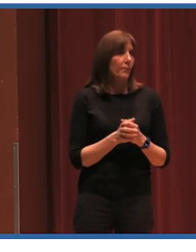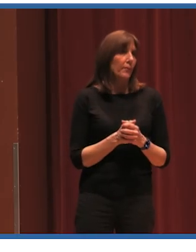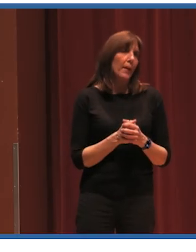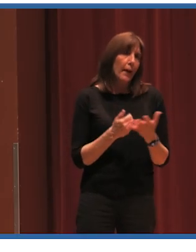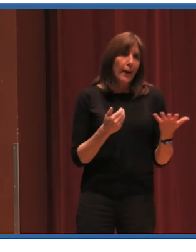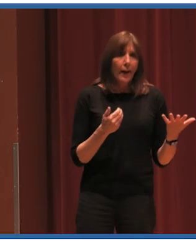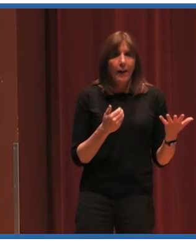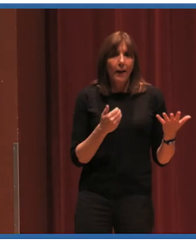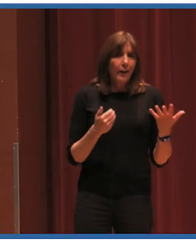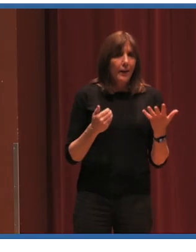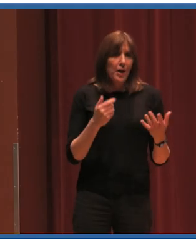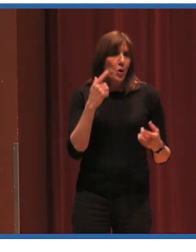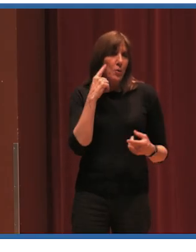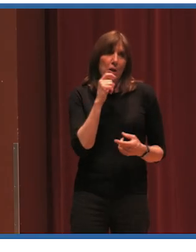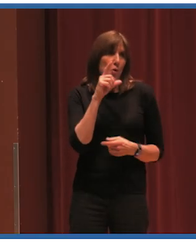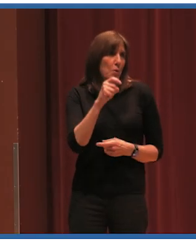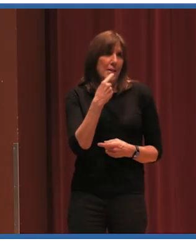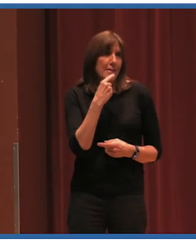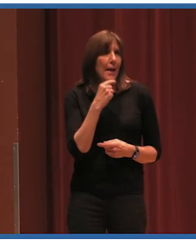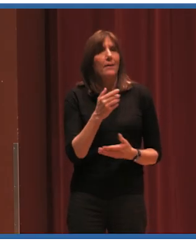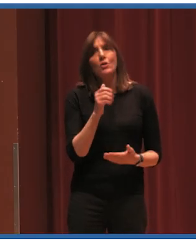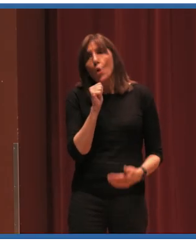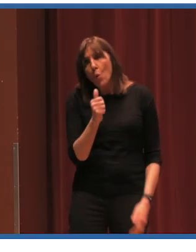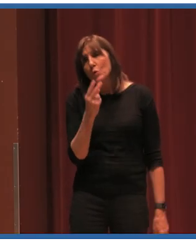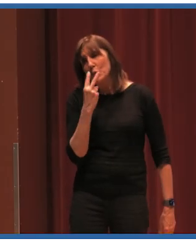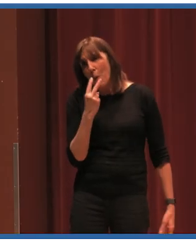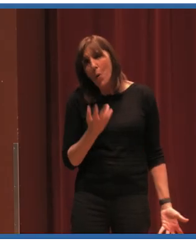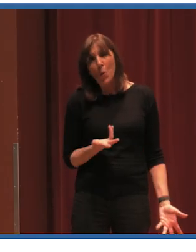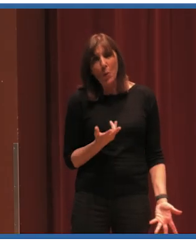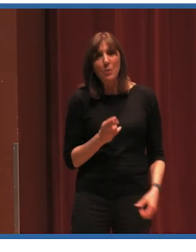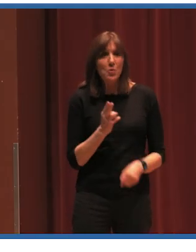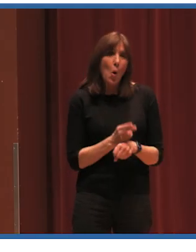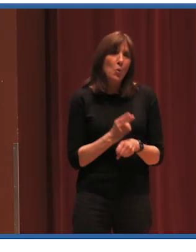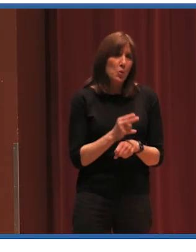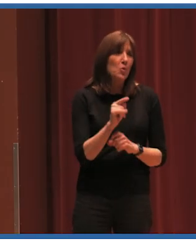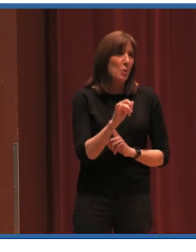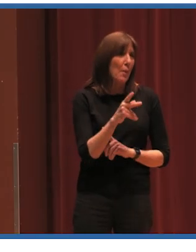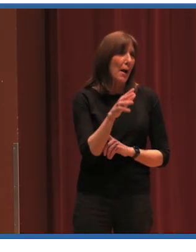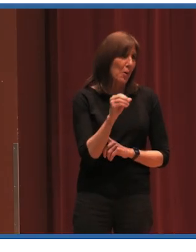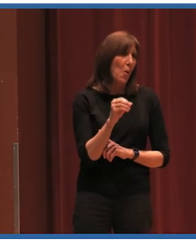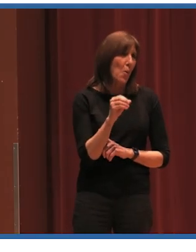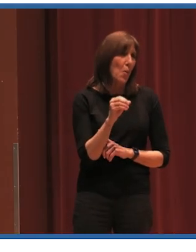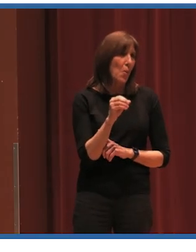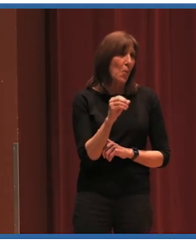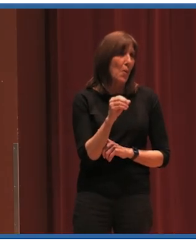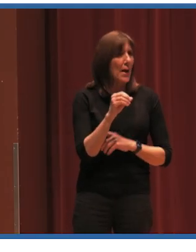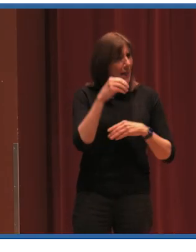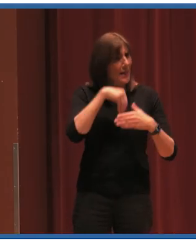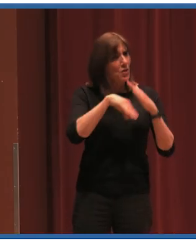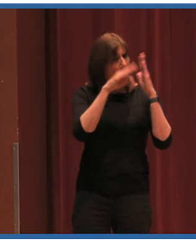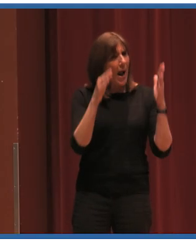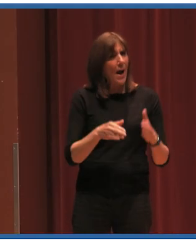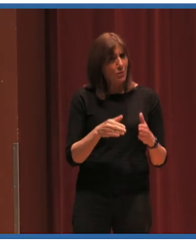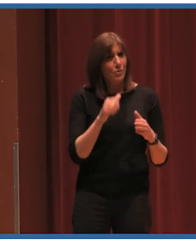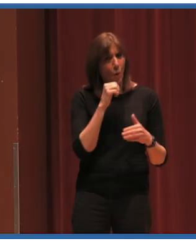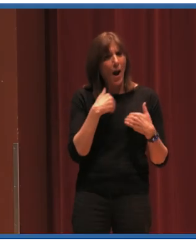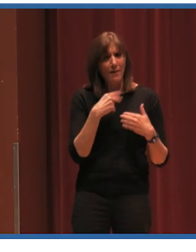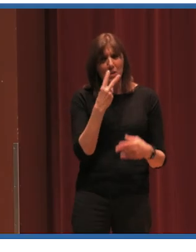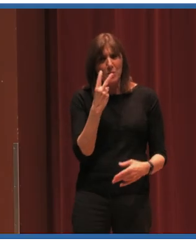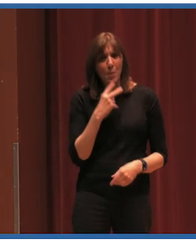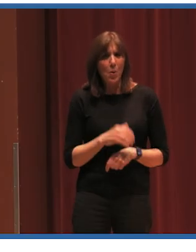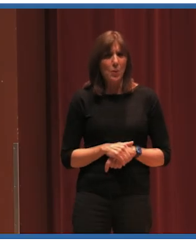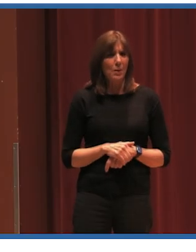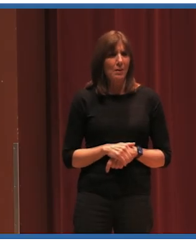you wouldn't think I would have to say it, but do not smoke or use any form of tobacco, make your home smoke-free. As I'm about to say a few slides later, we still have